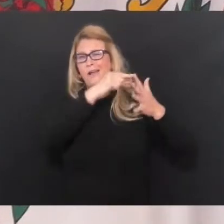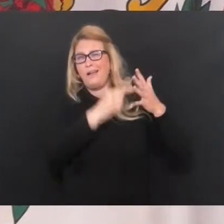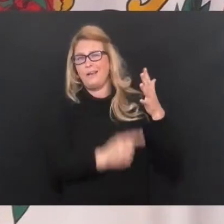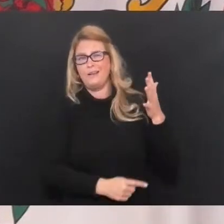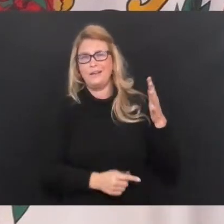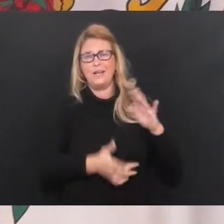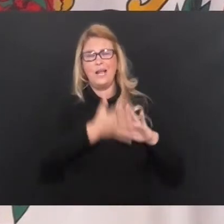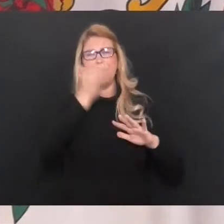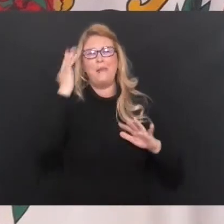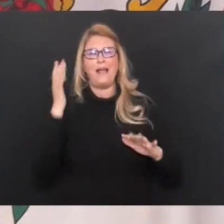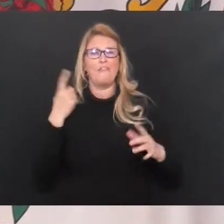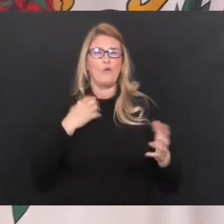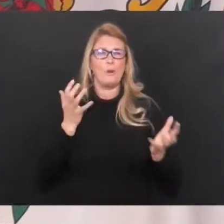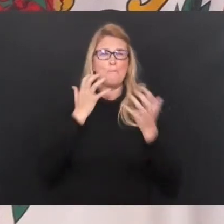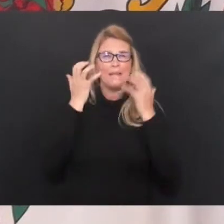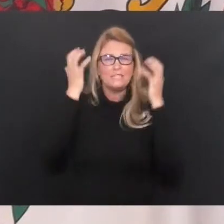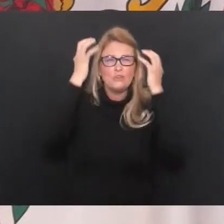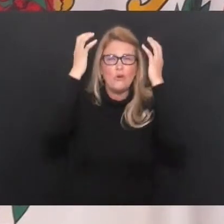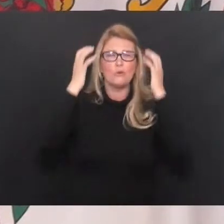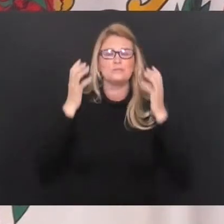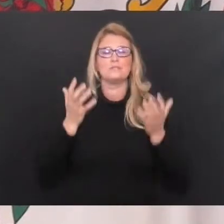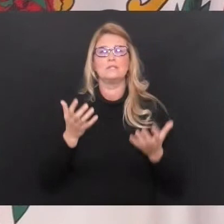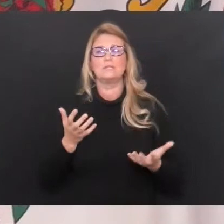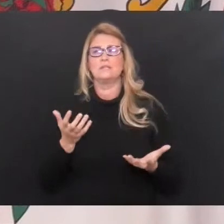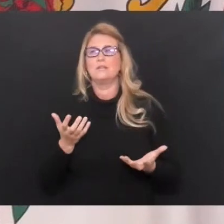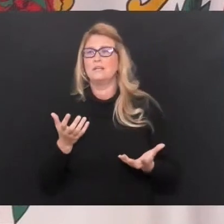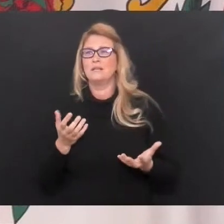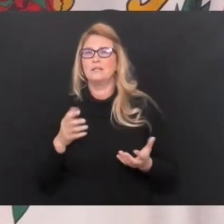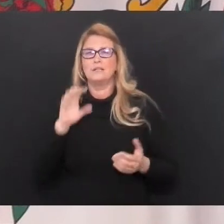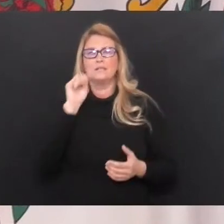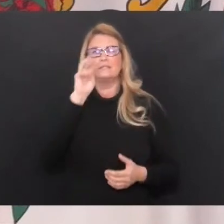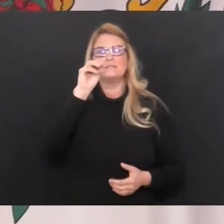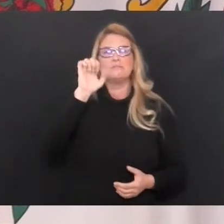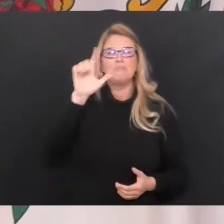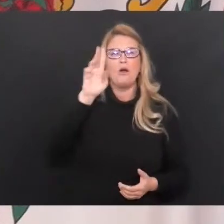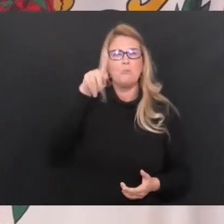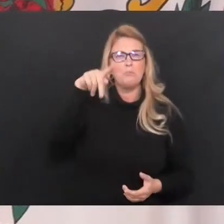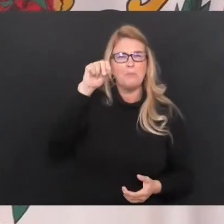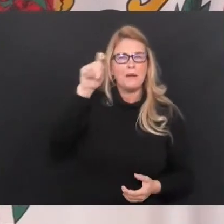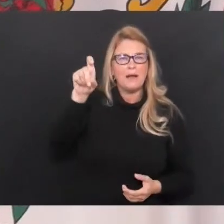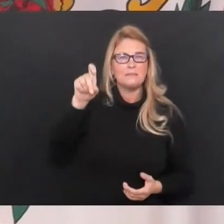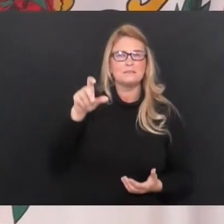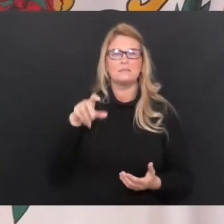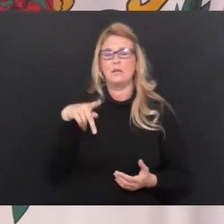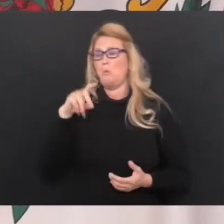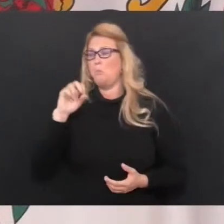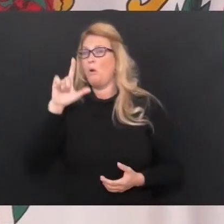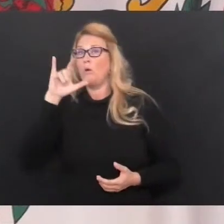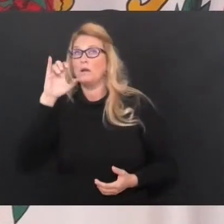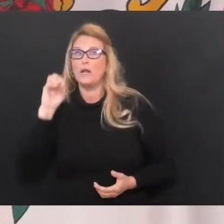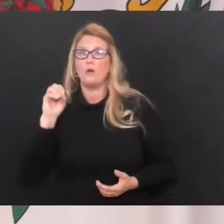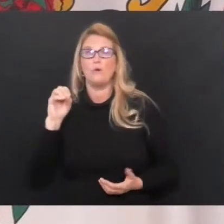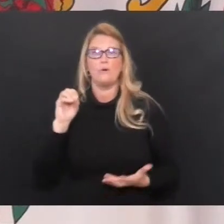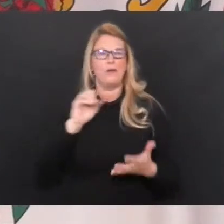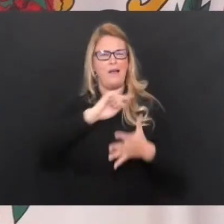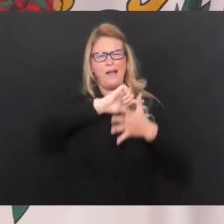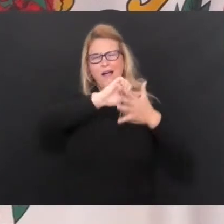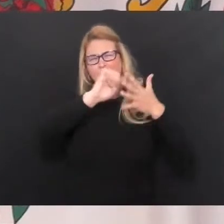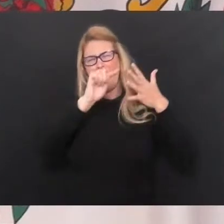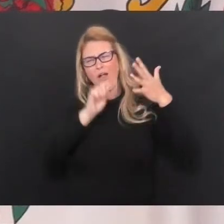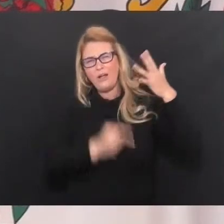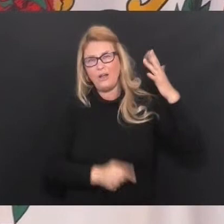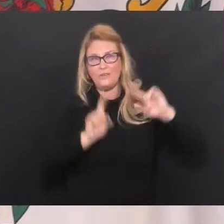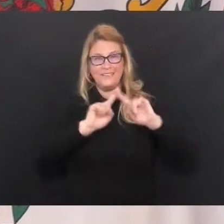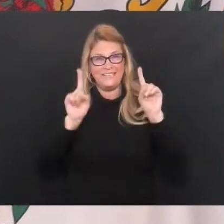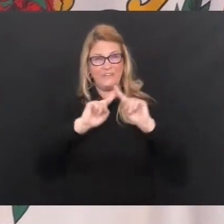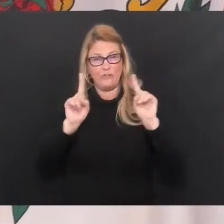vaccines for measles, the vaccines for smallpox, the vaccines for polio, you know, all the different things